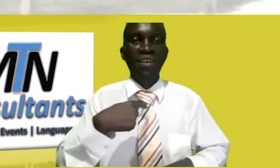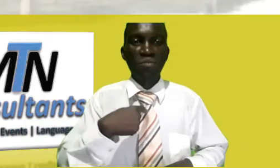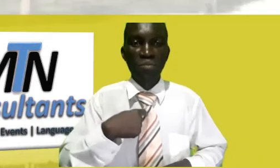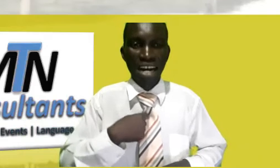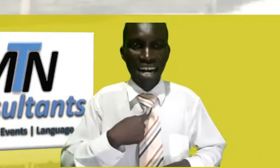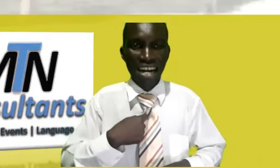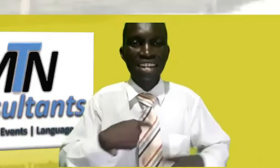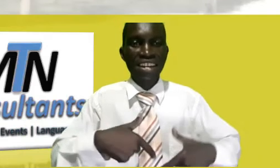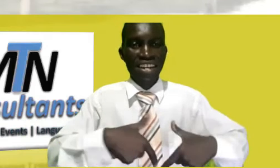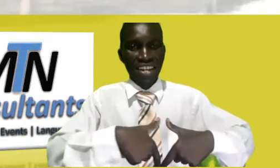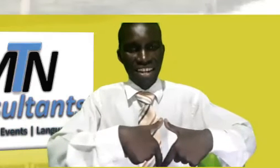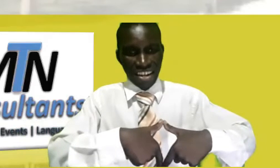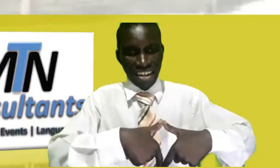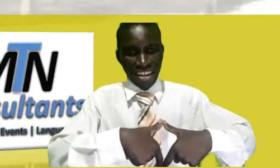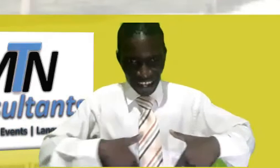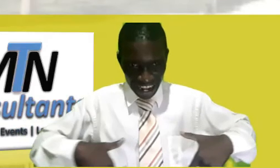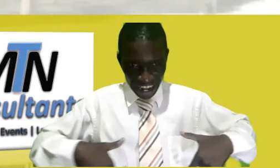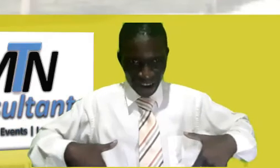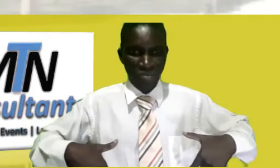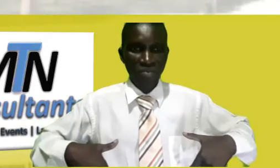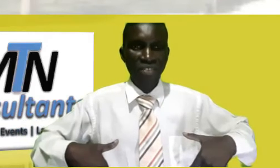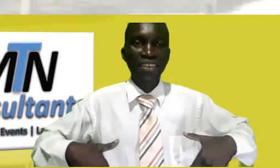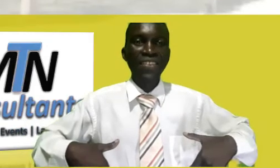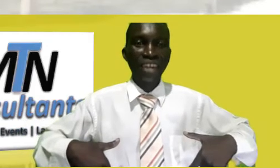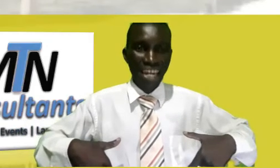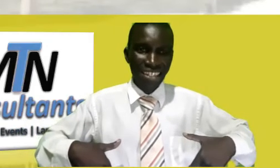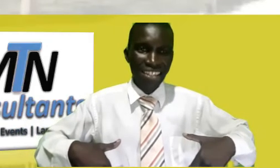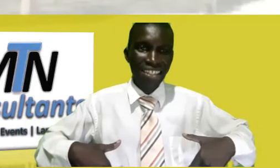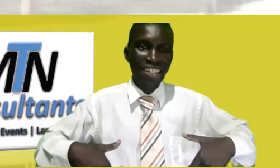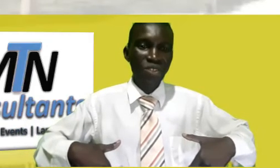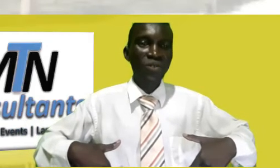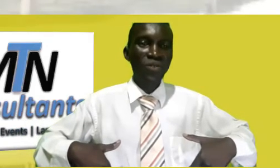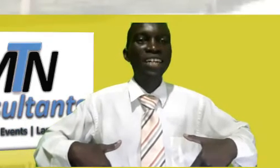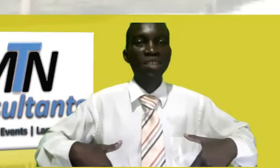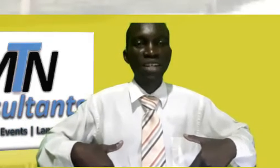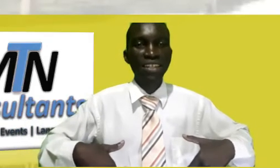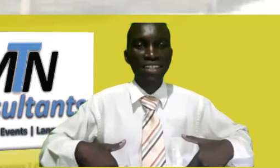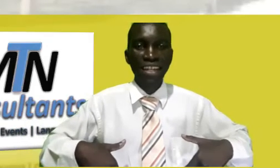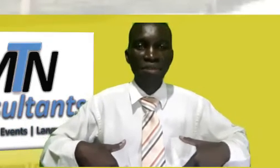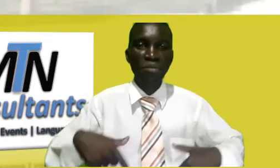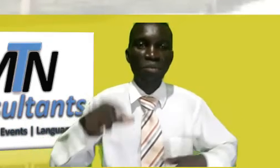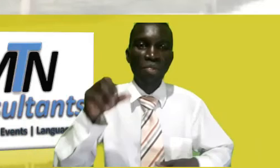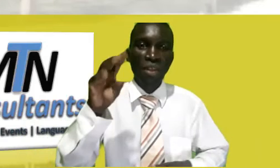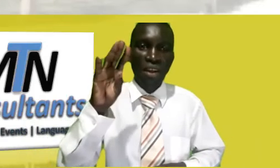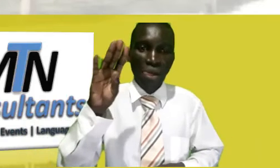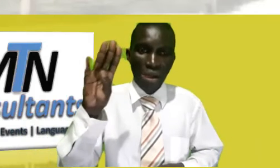right? My name. Then you finger spell the